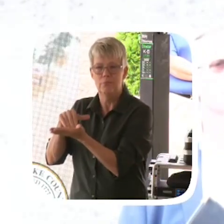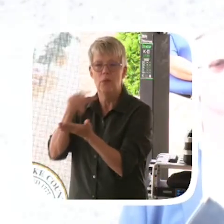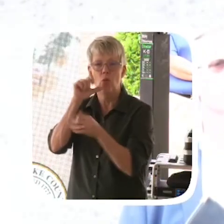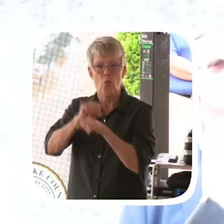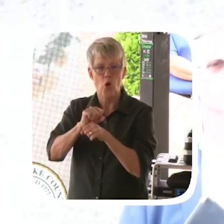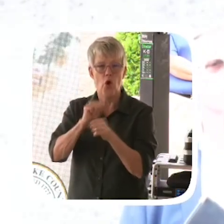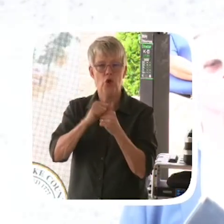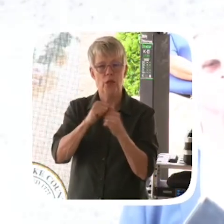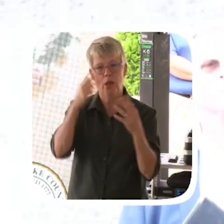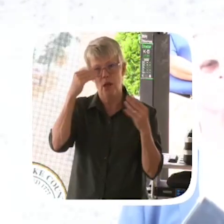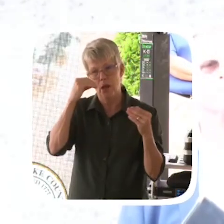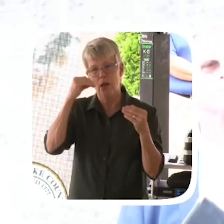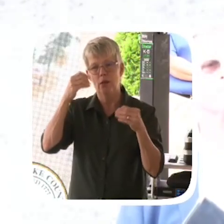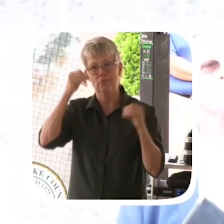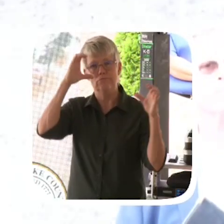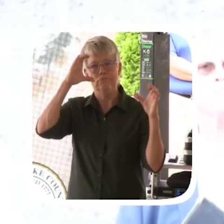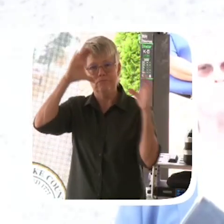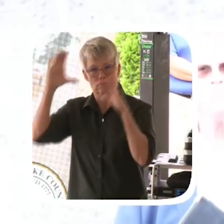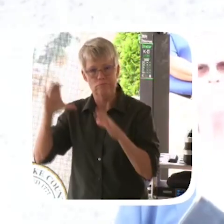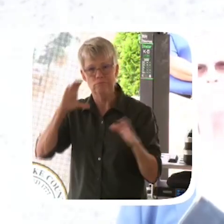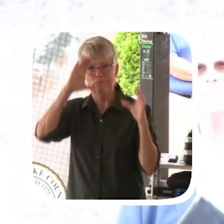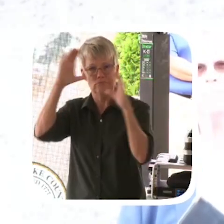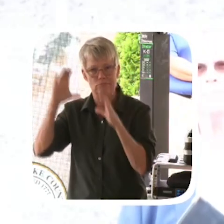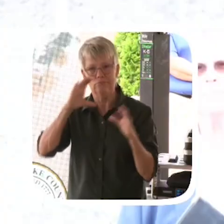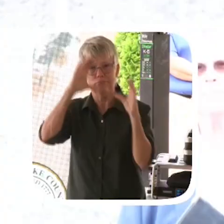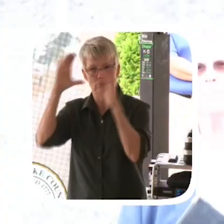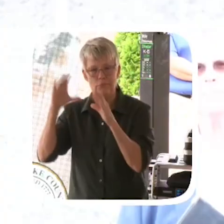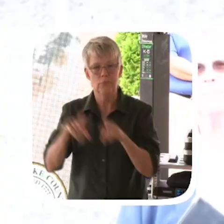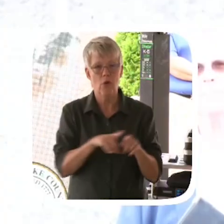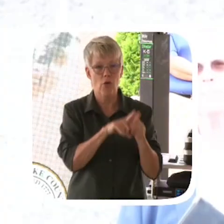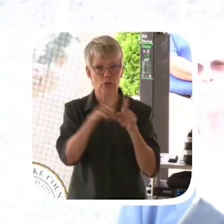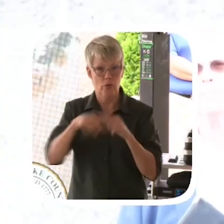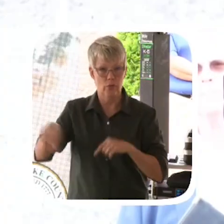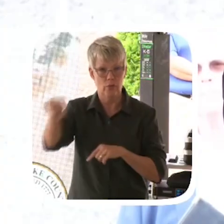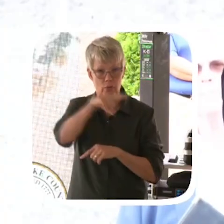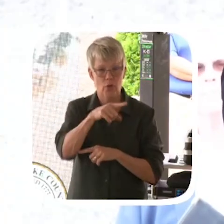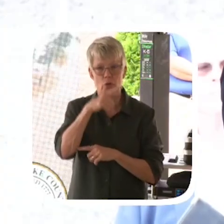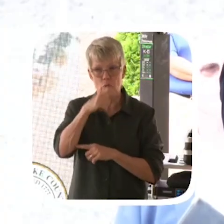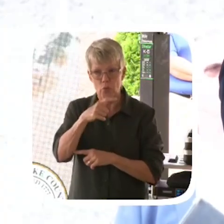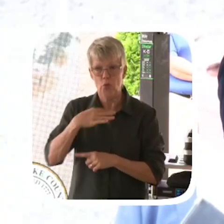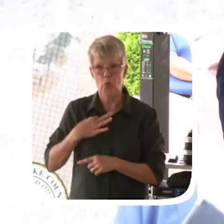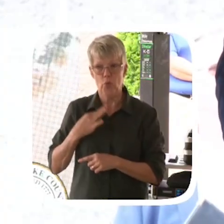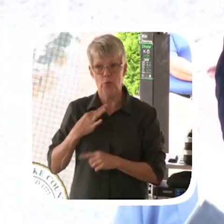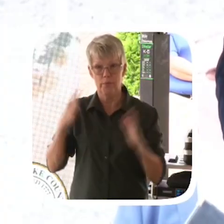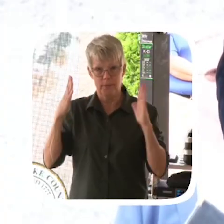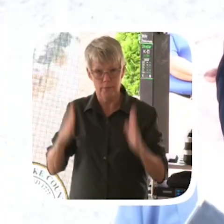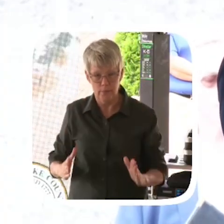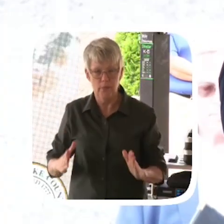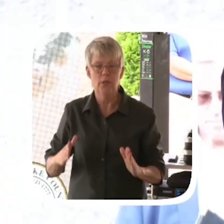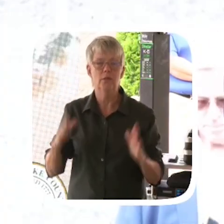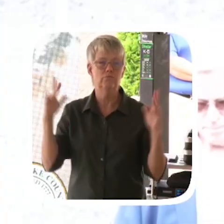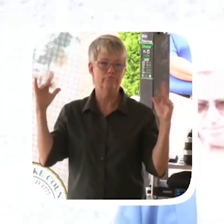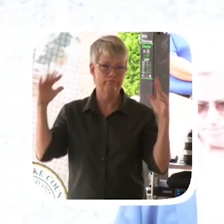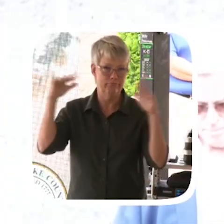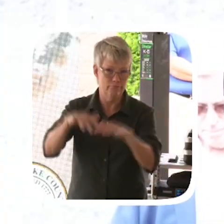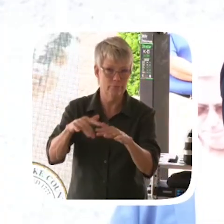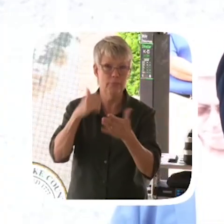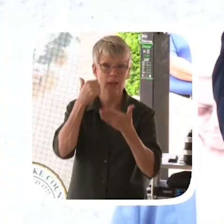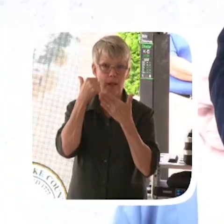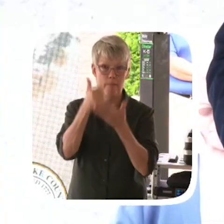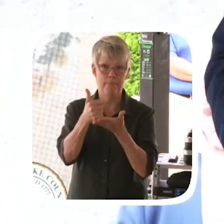without sleep for countless days, and also each of you, the countless volunteers that pitched in to